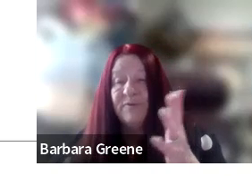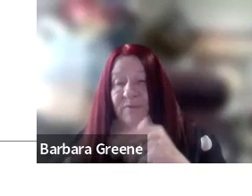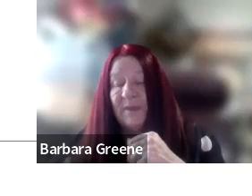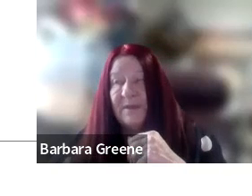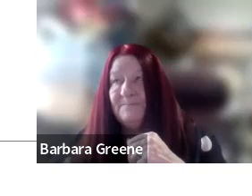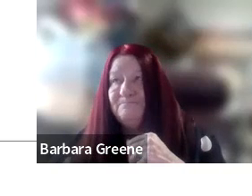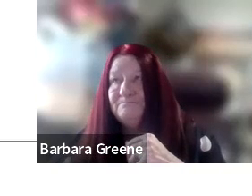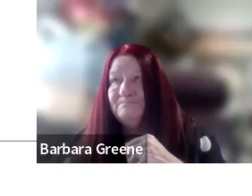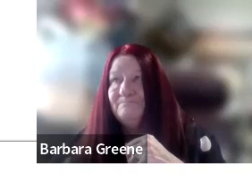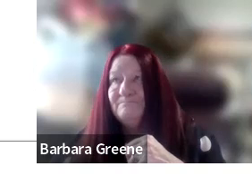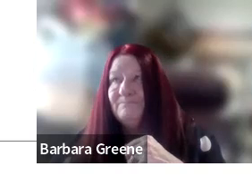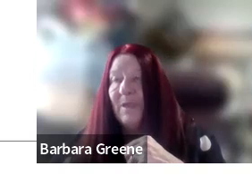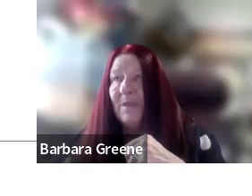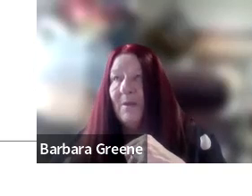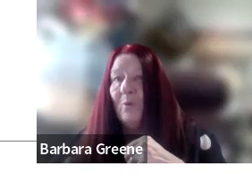where